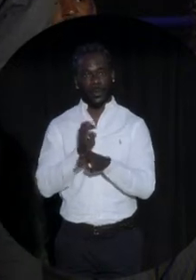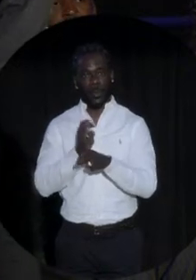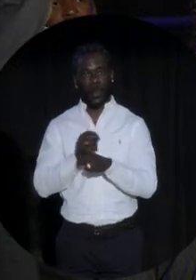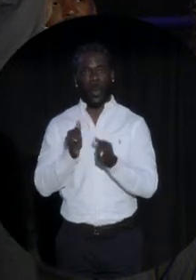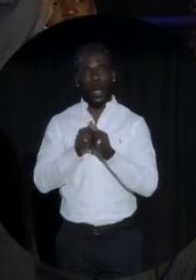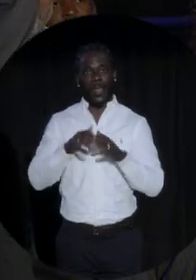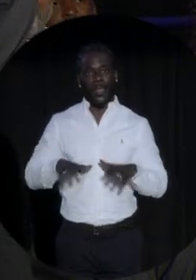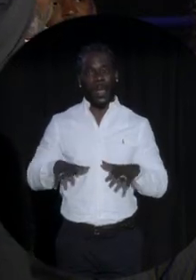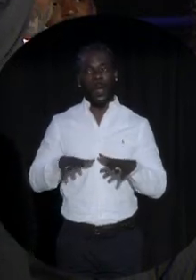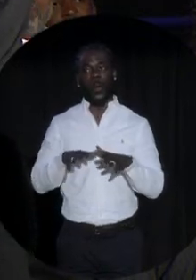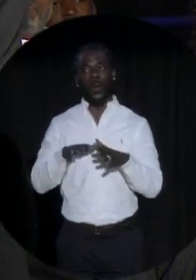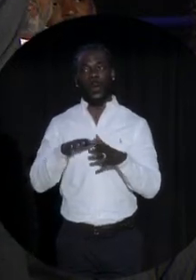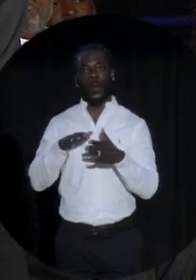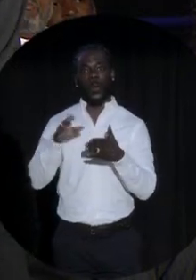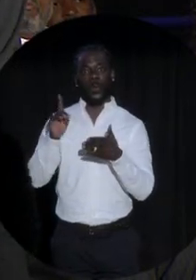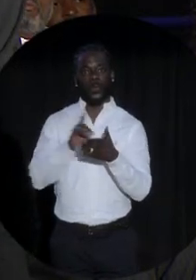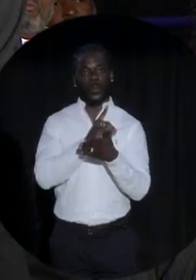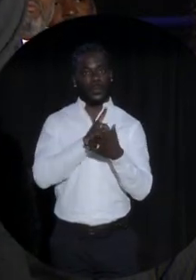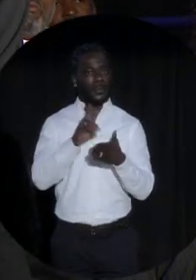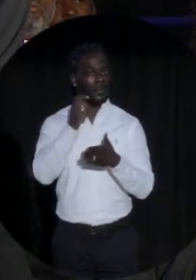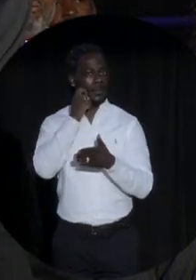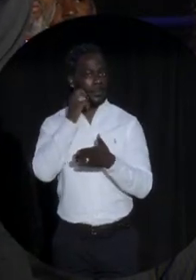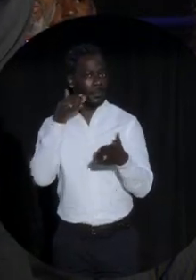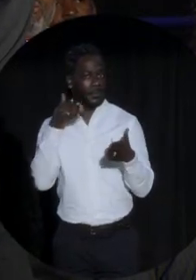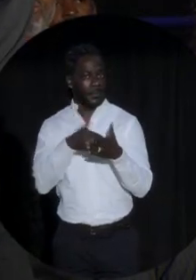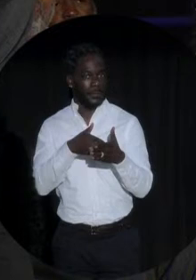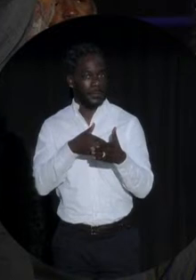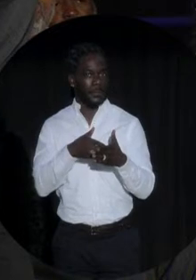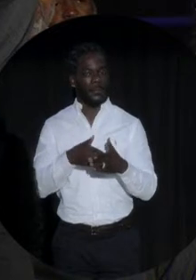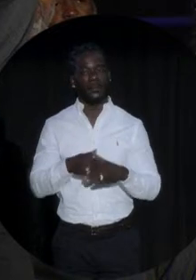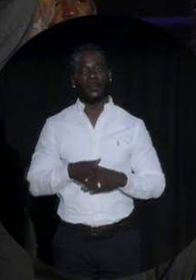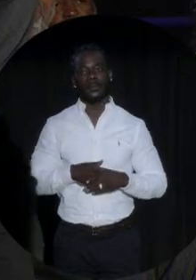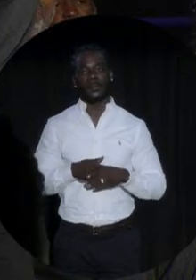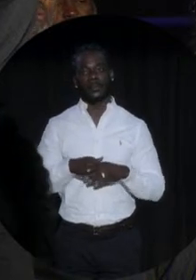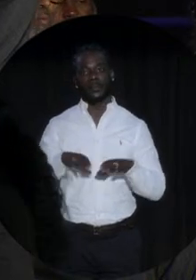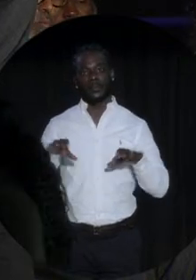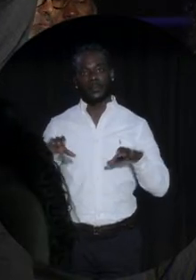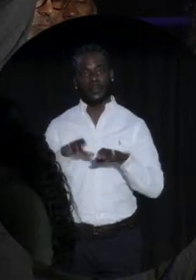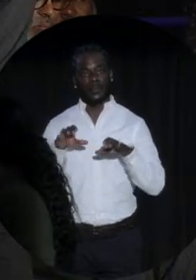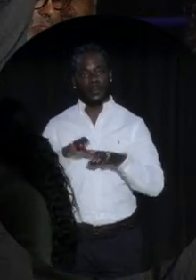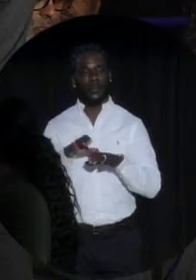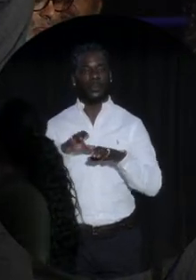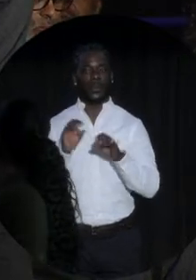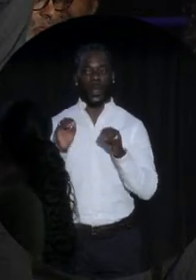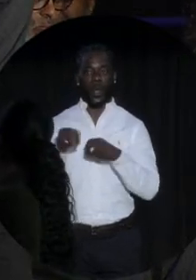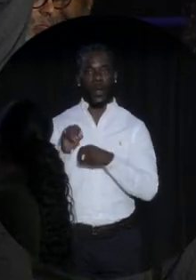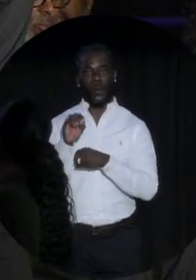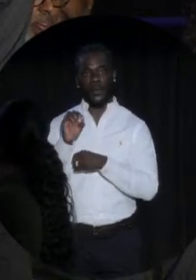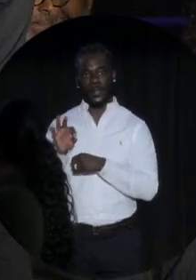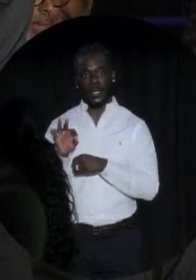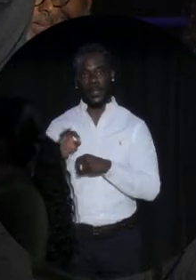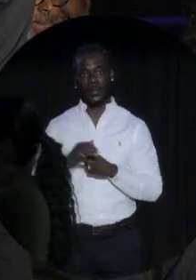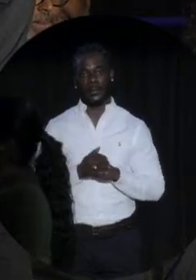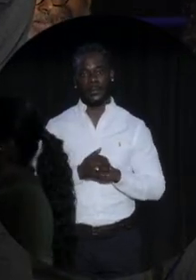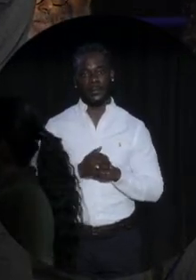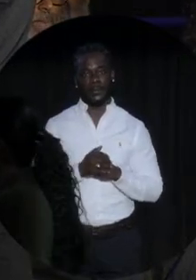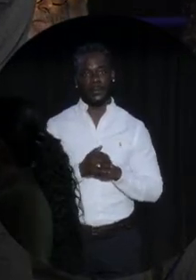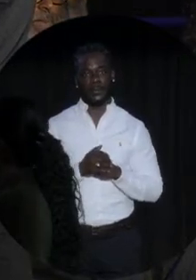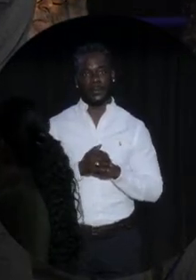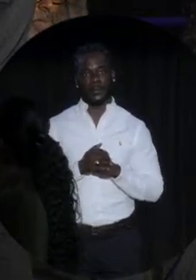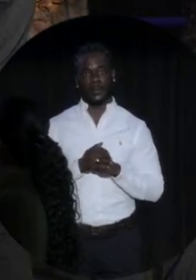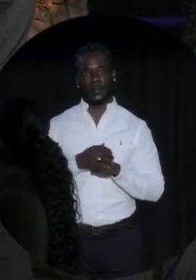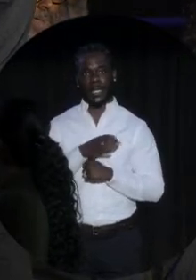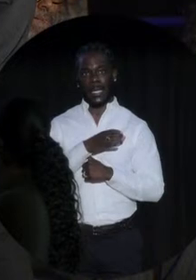Without partiality or prejudice. Without partiality or prejudice. Execute the office of. Execute the office of